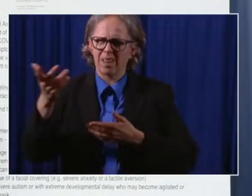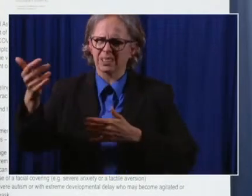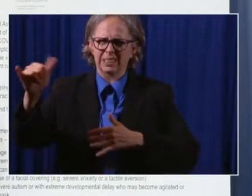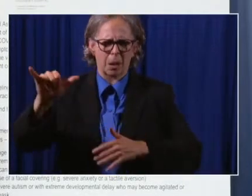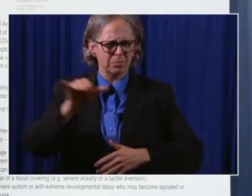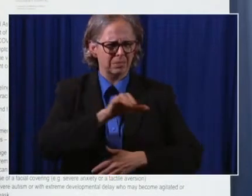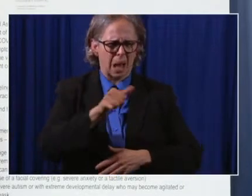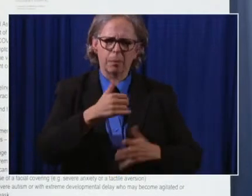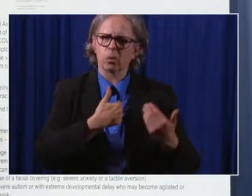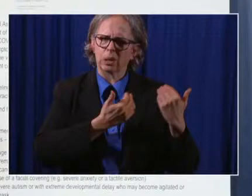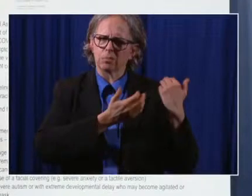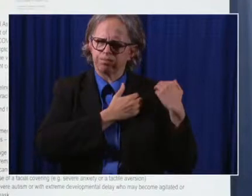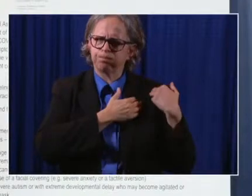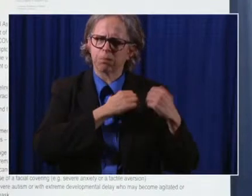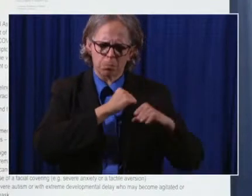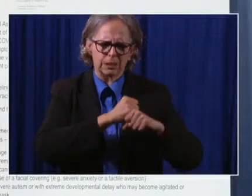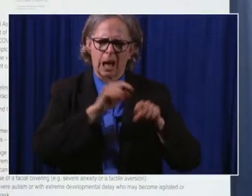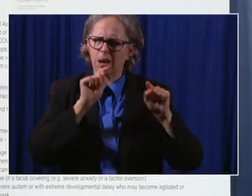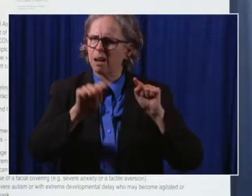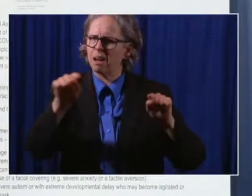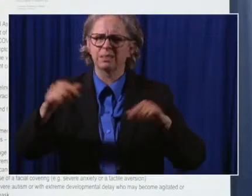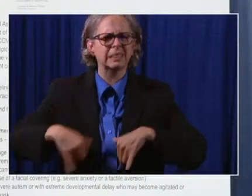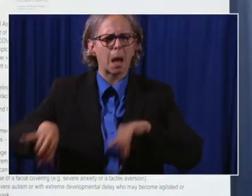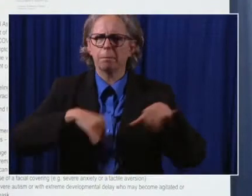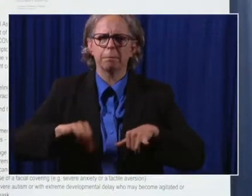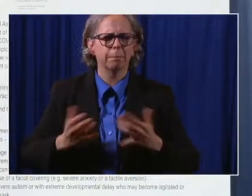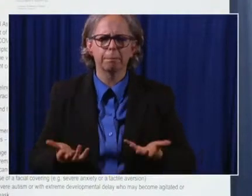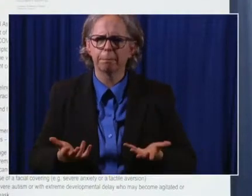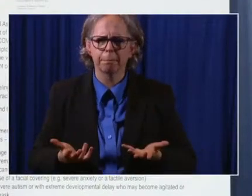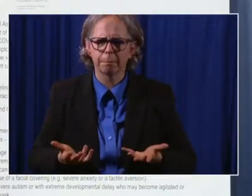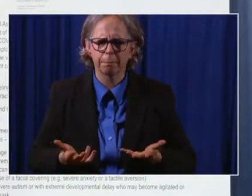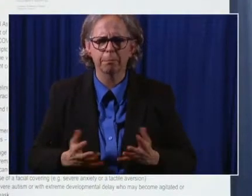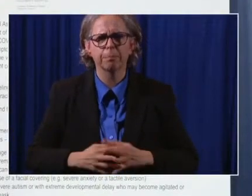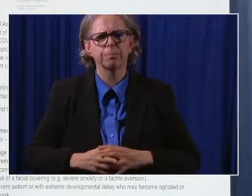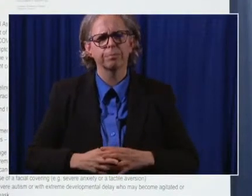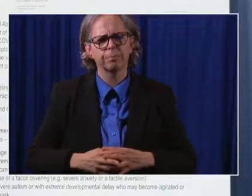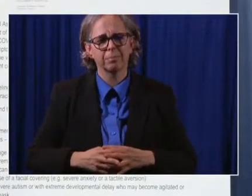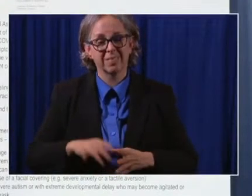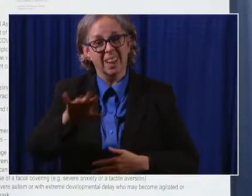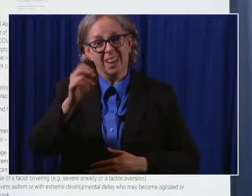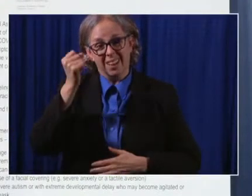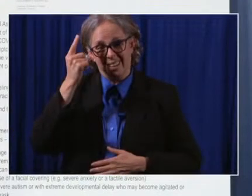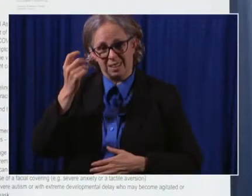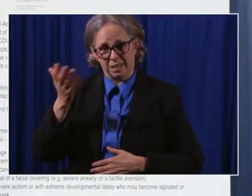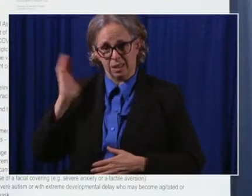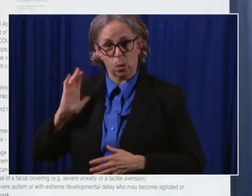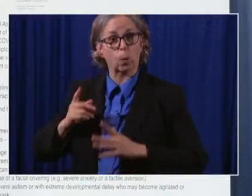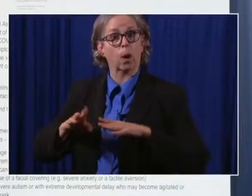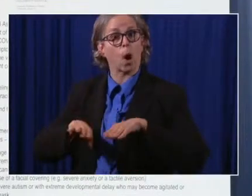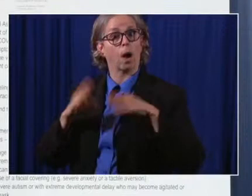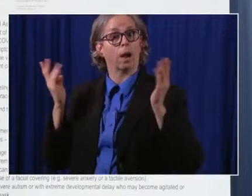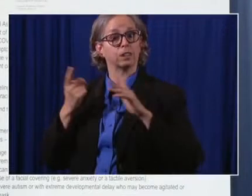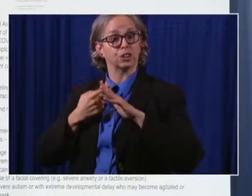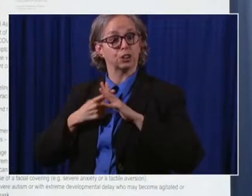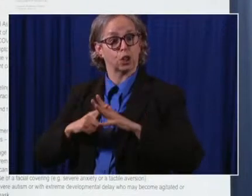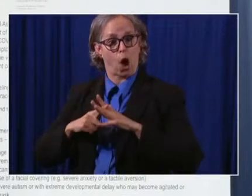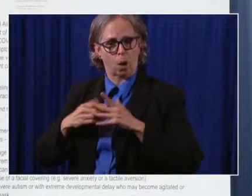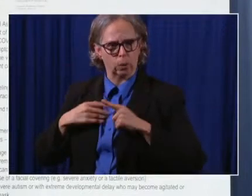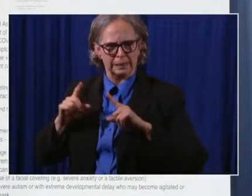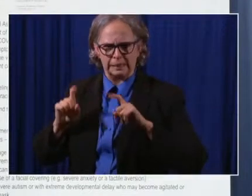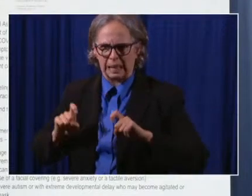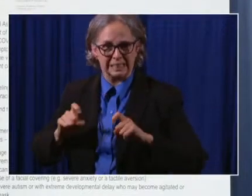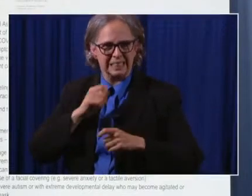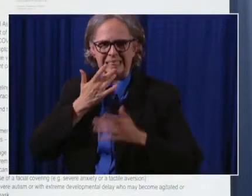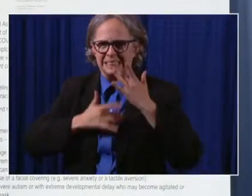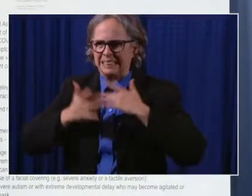them. When this started, we certainly did not have the testing that we needed to have. We still don't have as much testing as